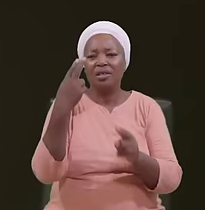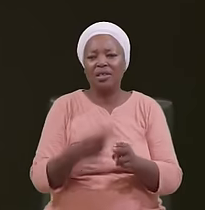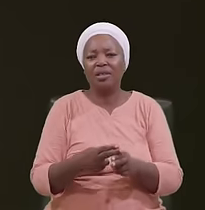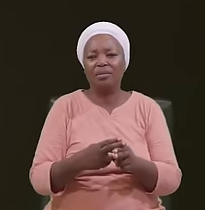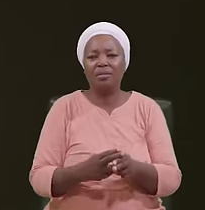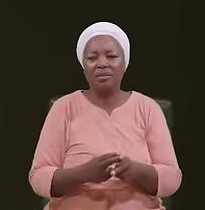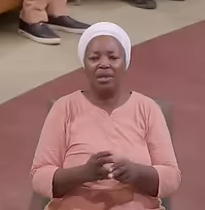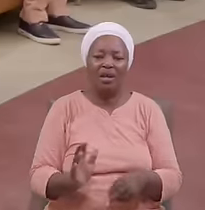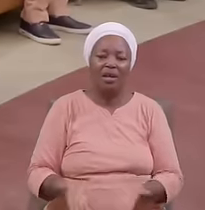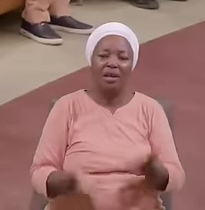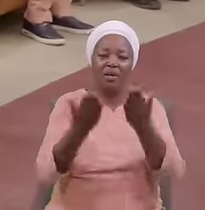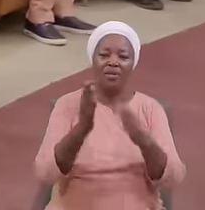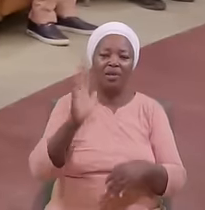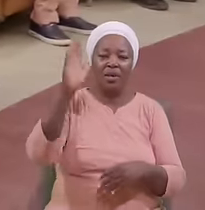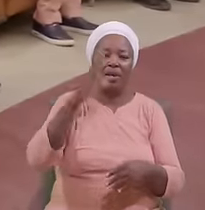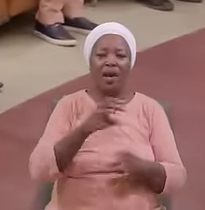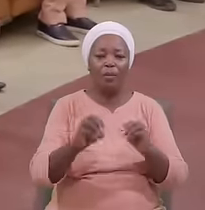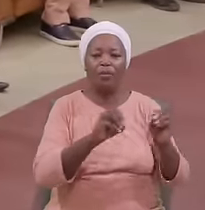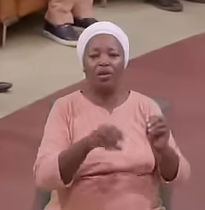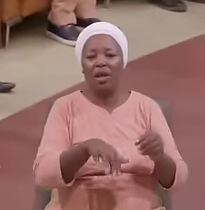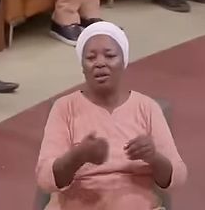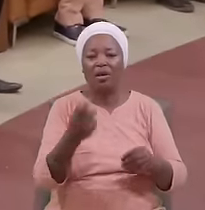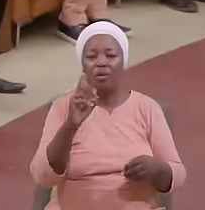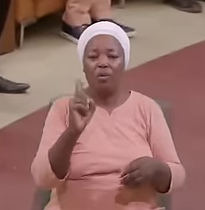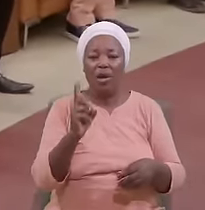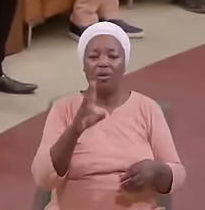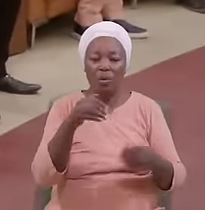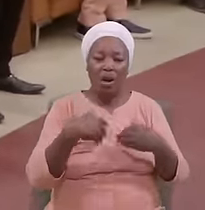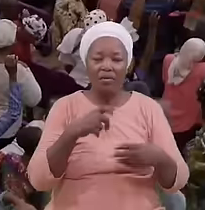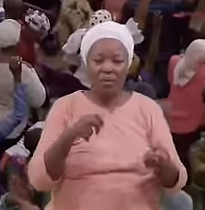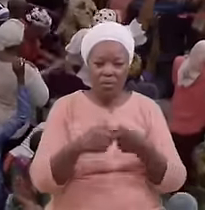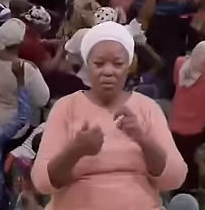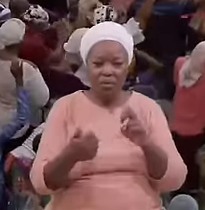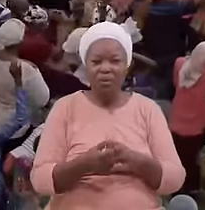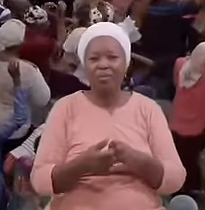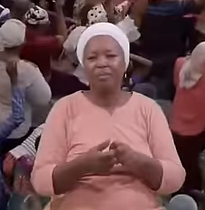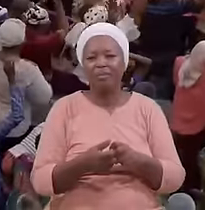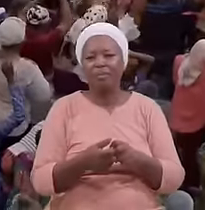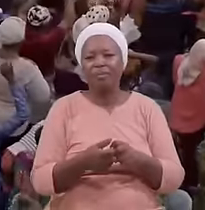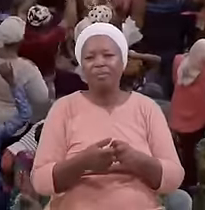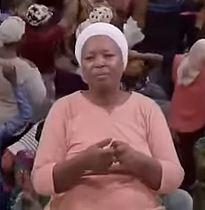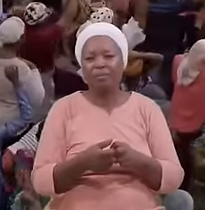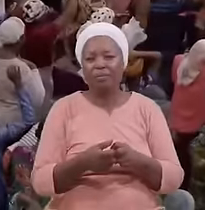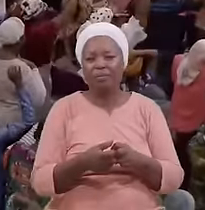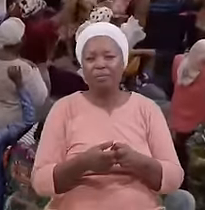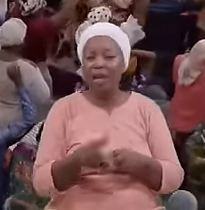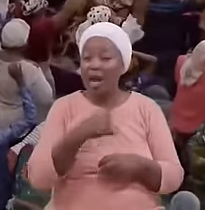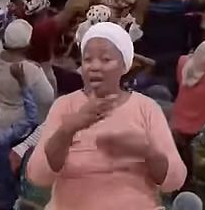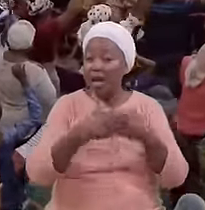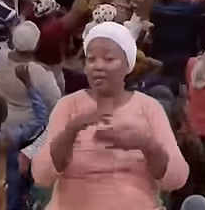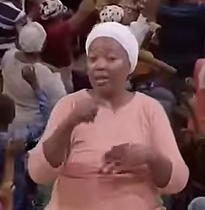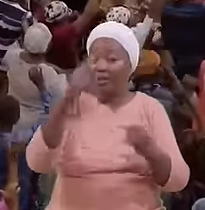Yeah. You raise up your hand. You lay your hand in the place where the challenge is. And then after the